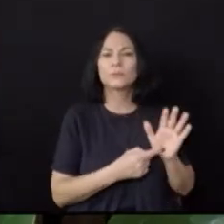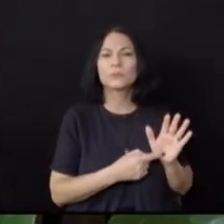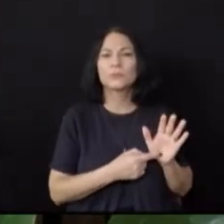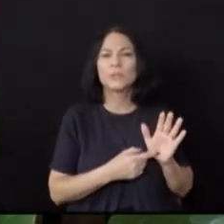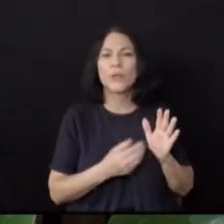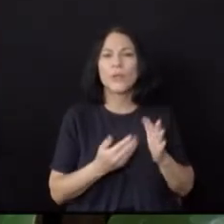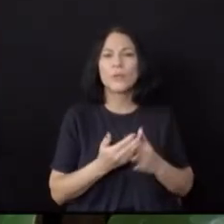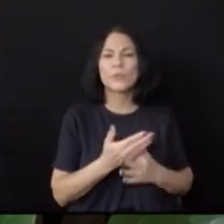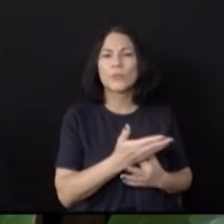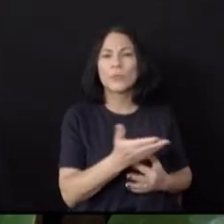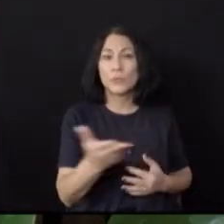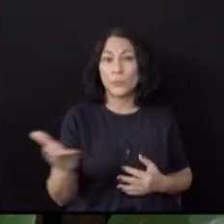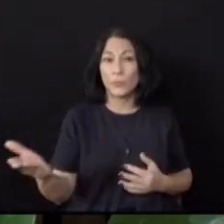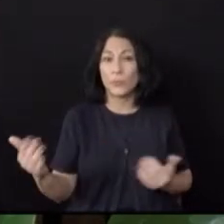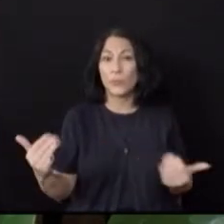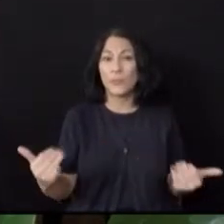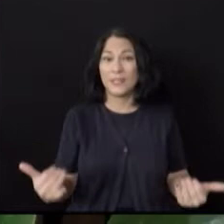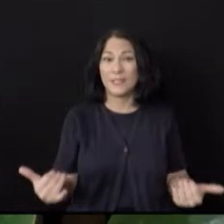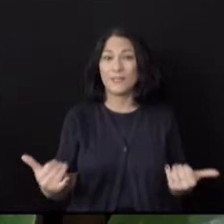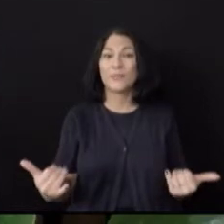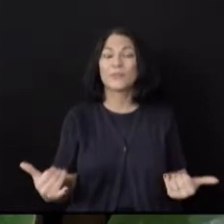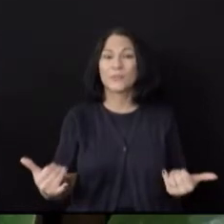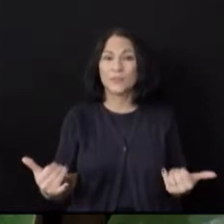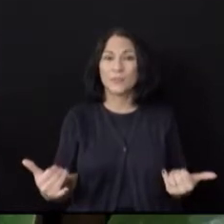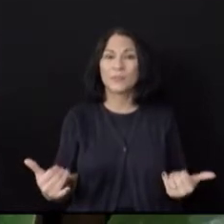through you now.